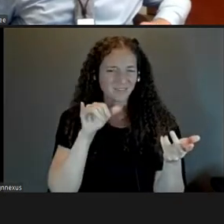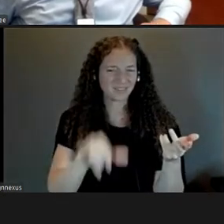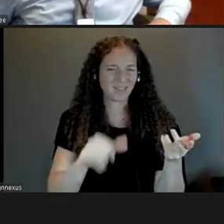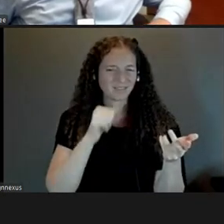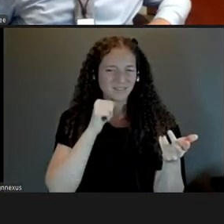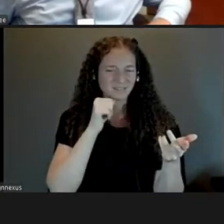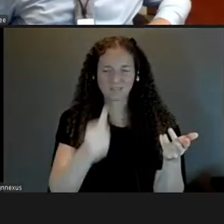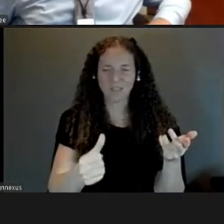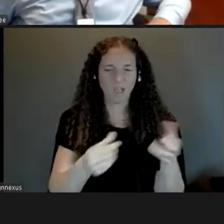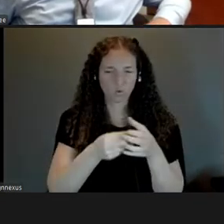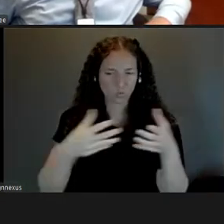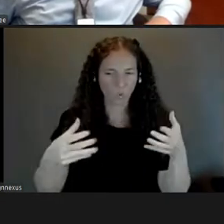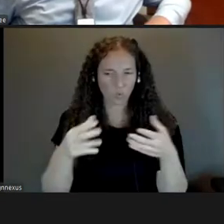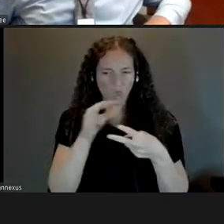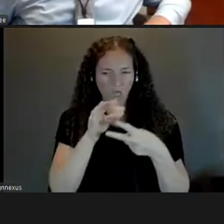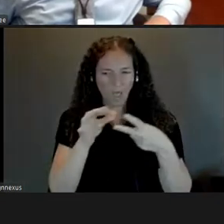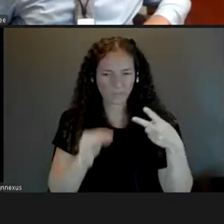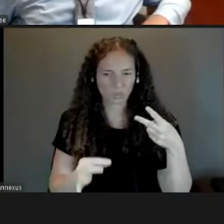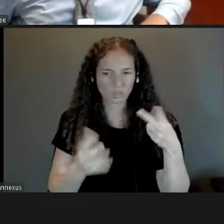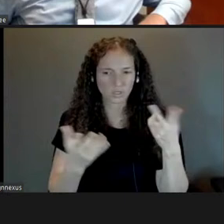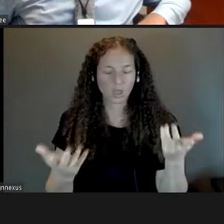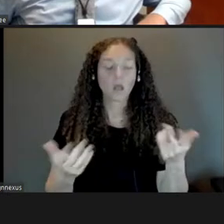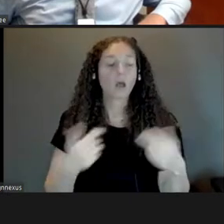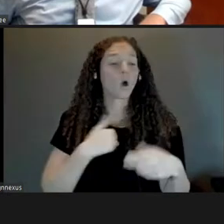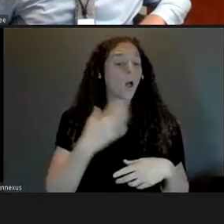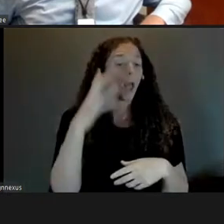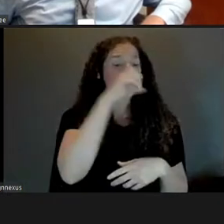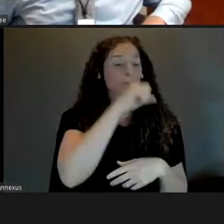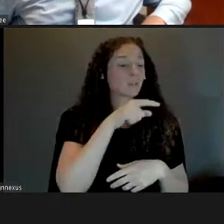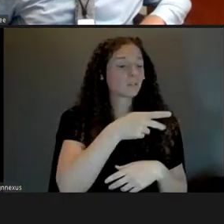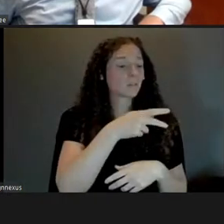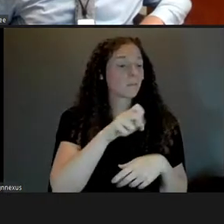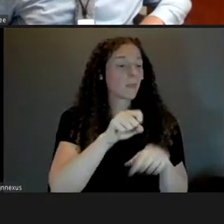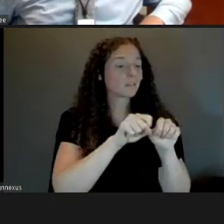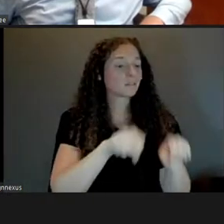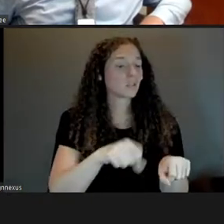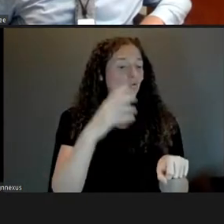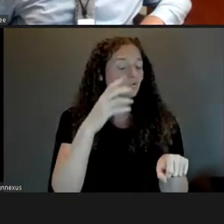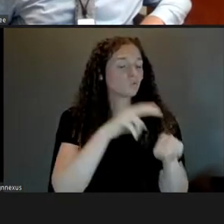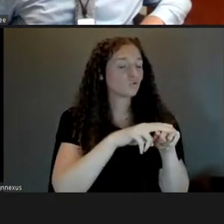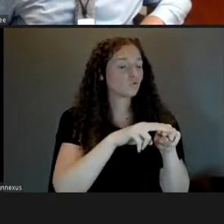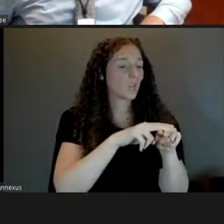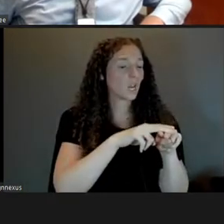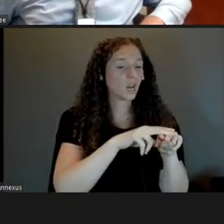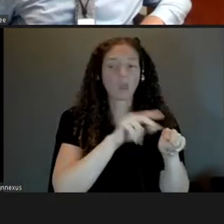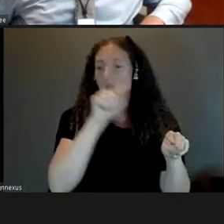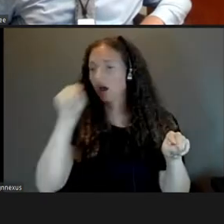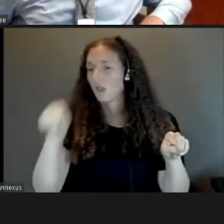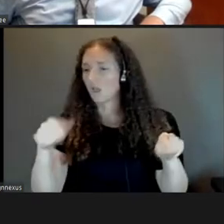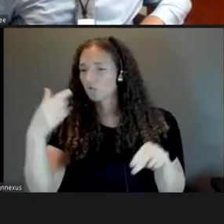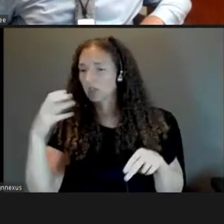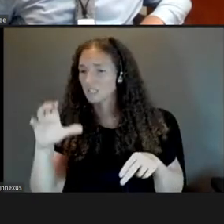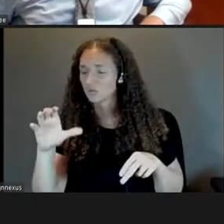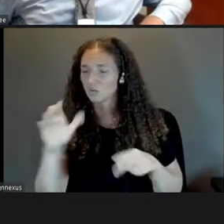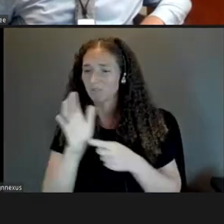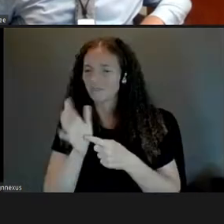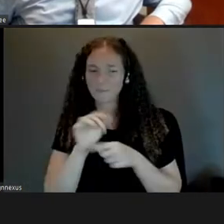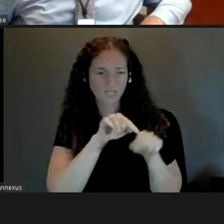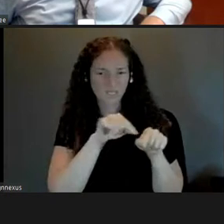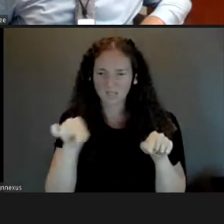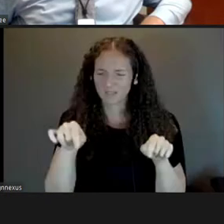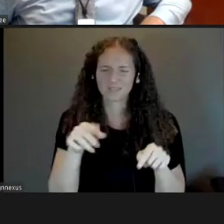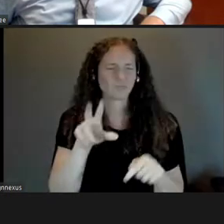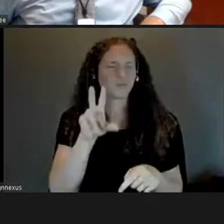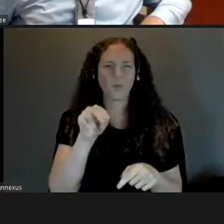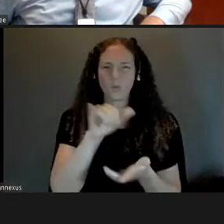go from, oops, I missed the train at Penn Station, let me blink and get to Grand Central in 5 minutes. It just doesn't work that